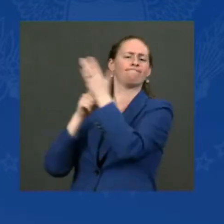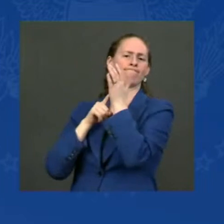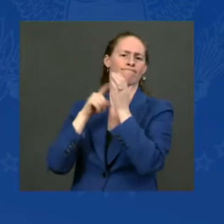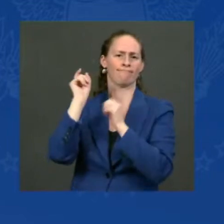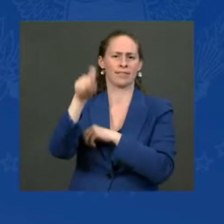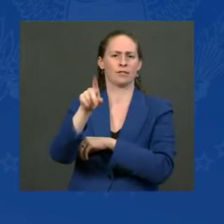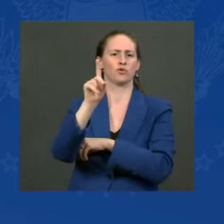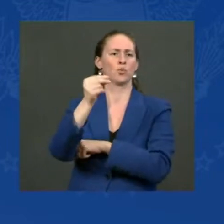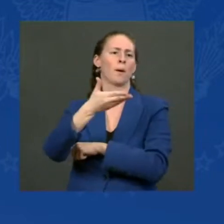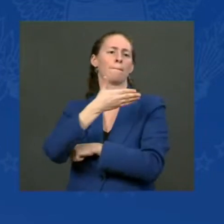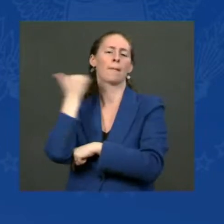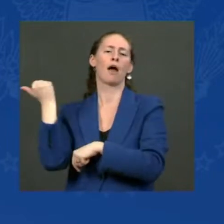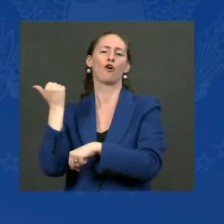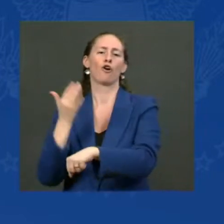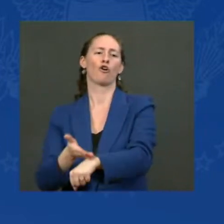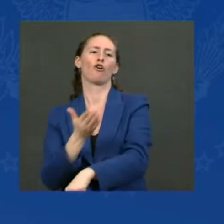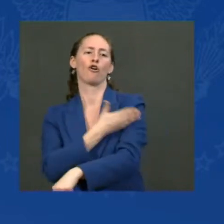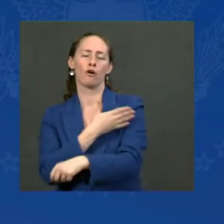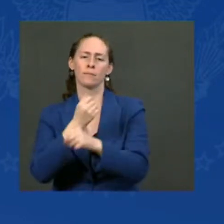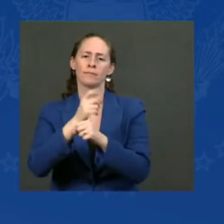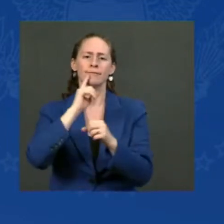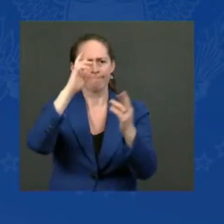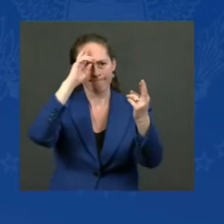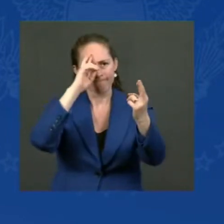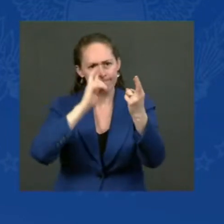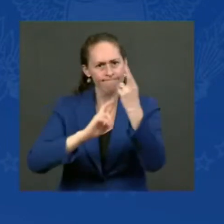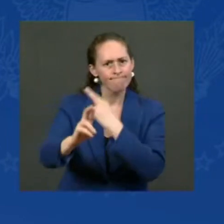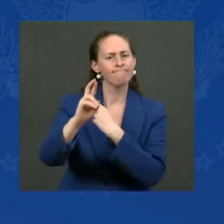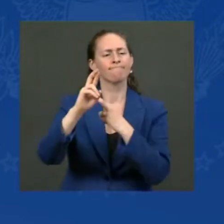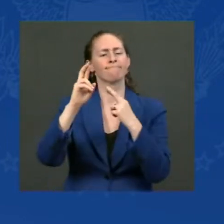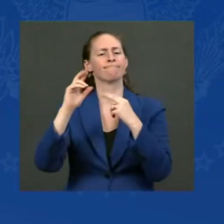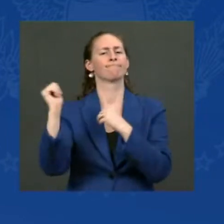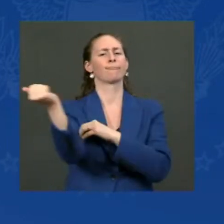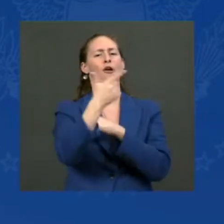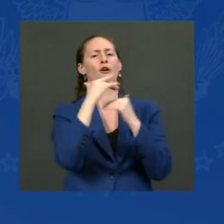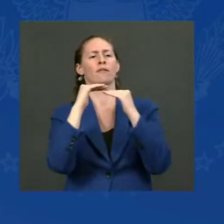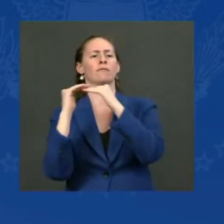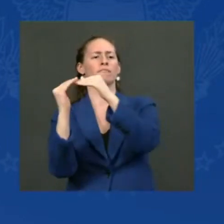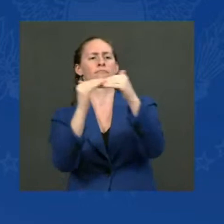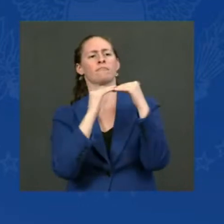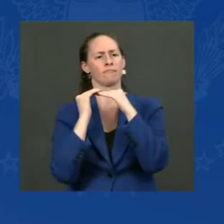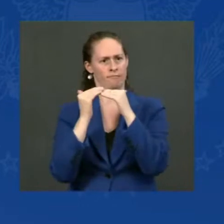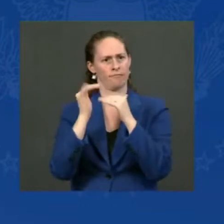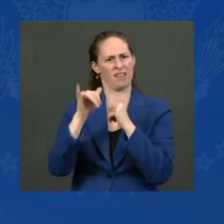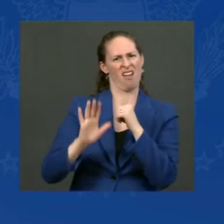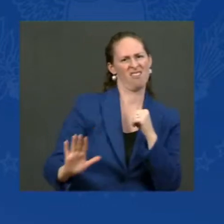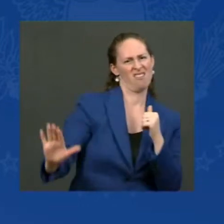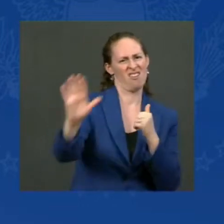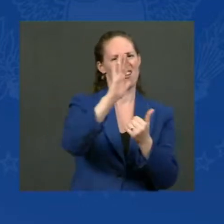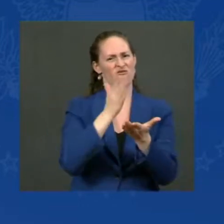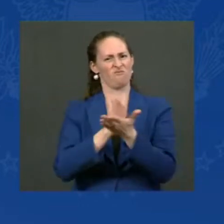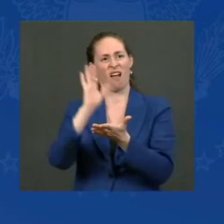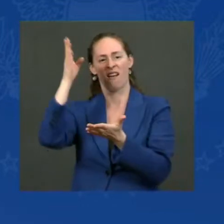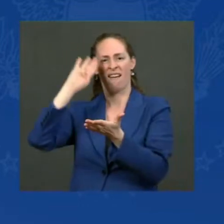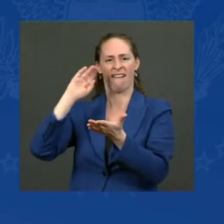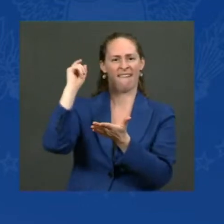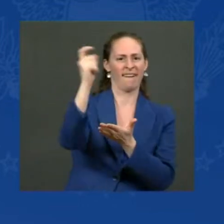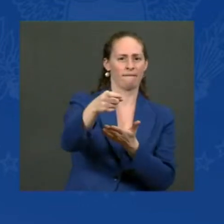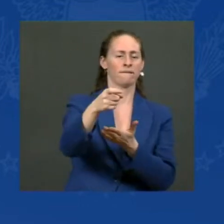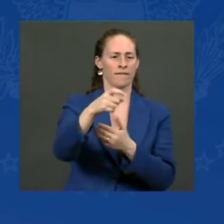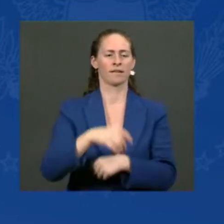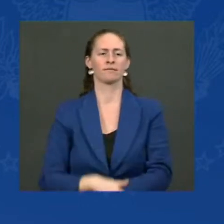everyone a fair shot to succeed, and protect their God-given rights. And in that chorus of